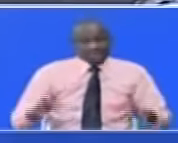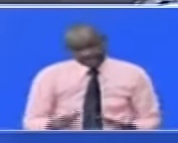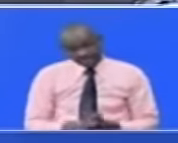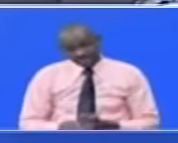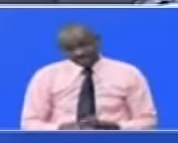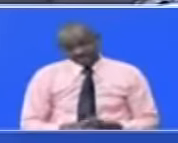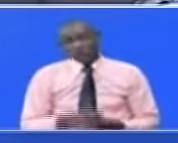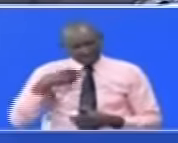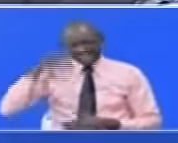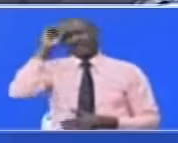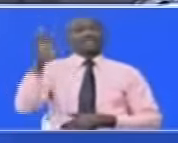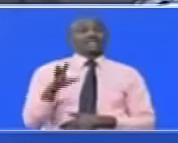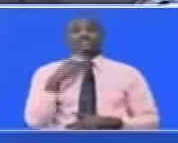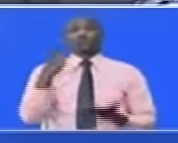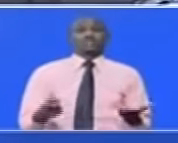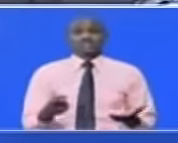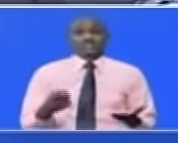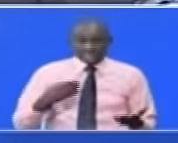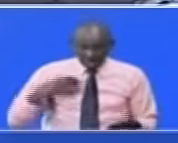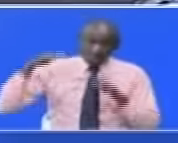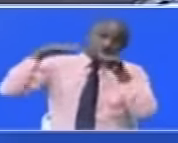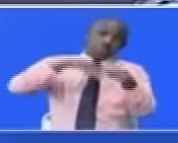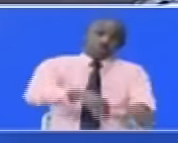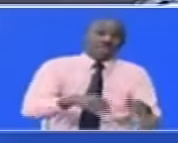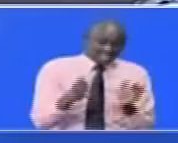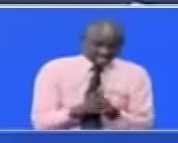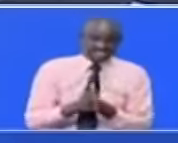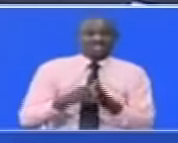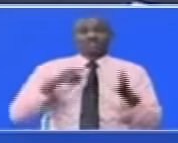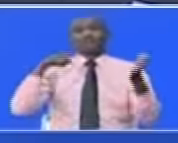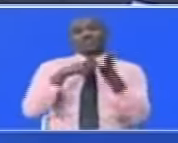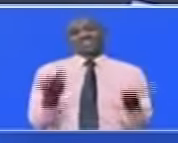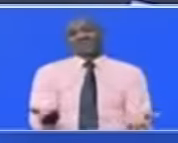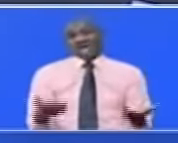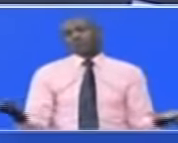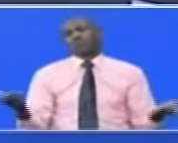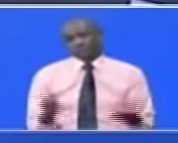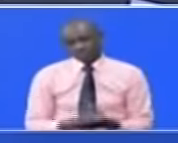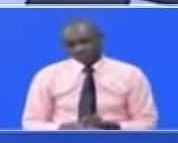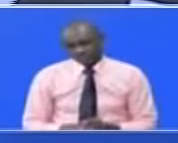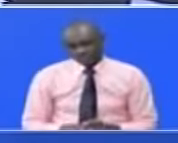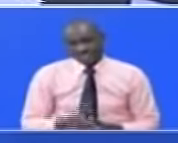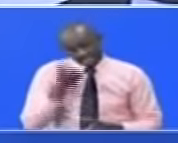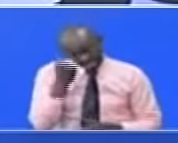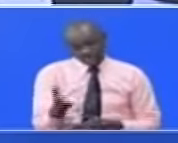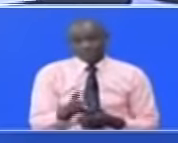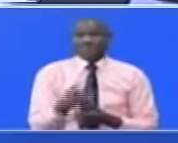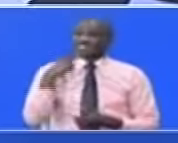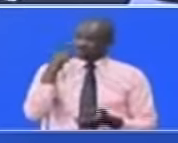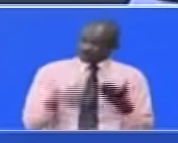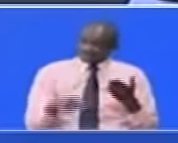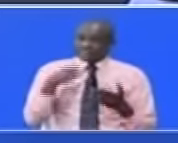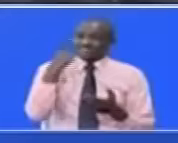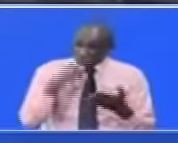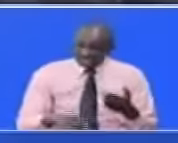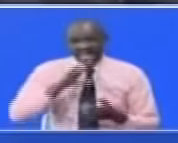So are we surprised that we are seeing a decline in the mean score? Falling short of issuing a sacking threat, Matiang'i lashed